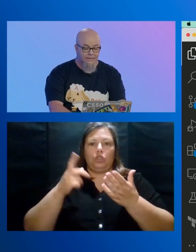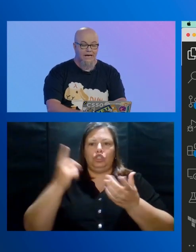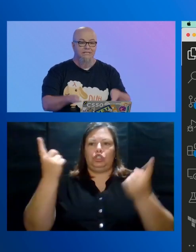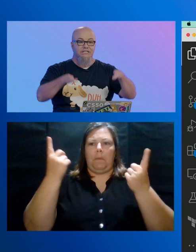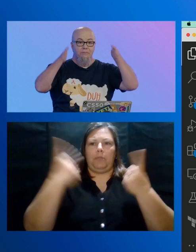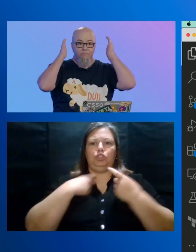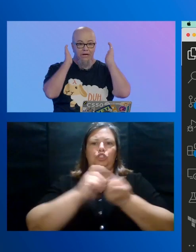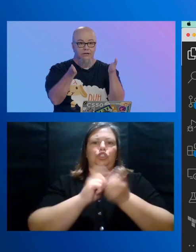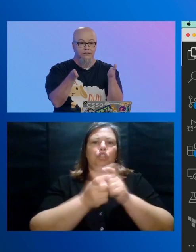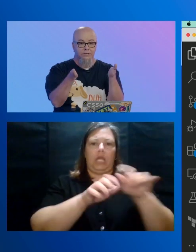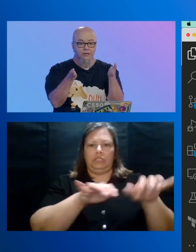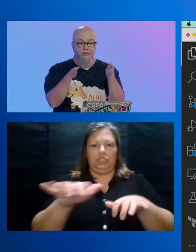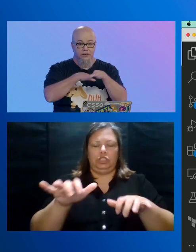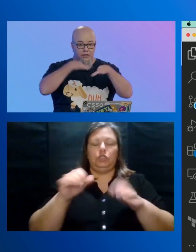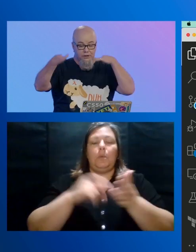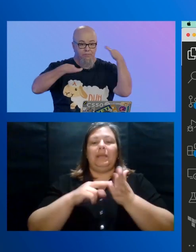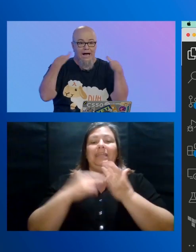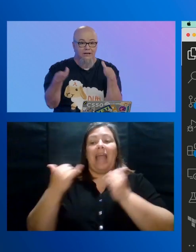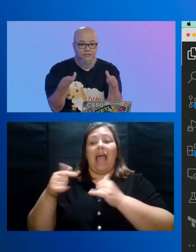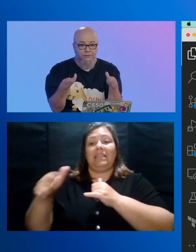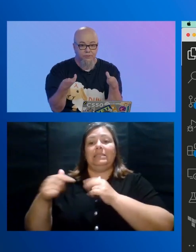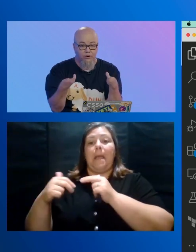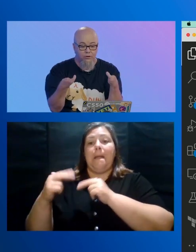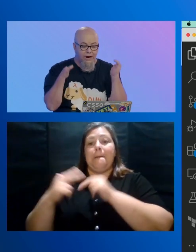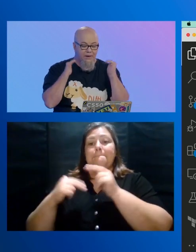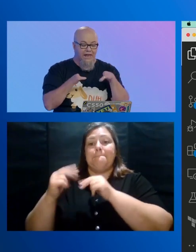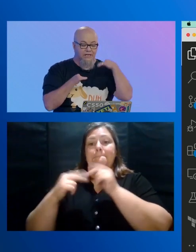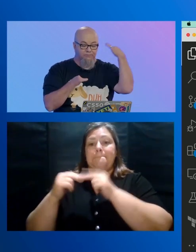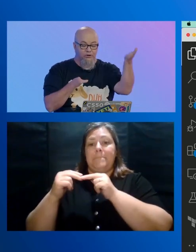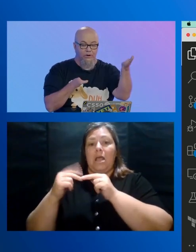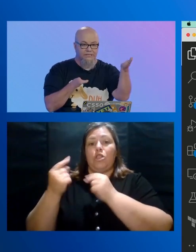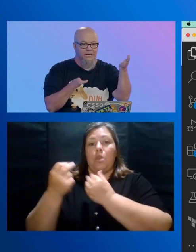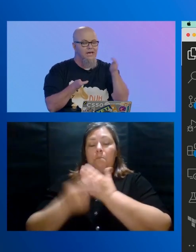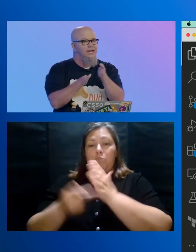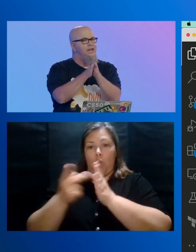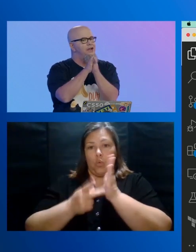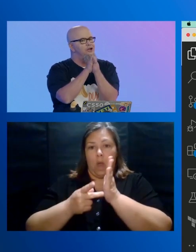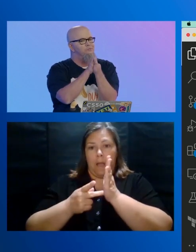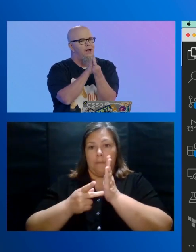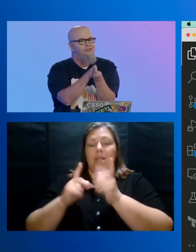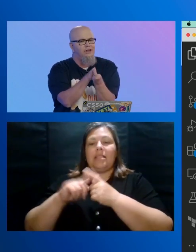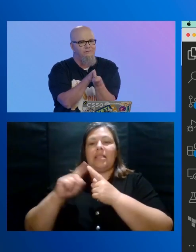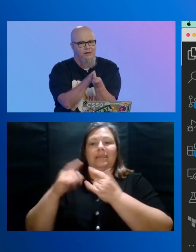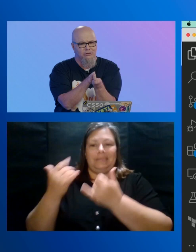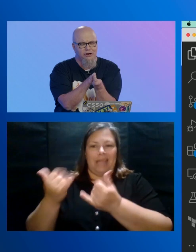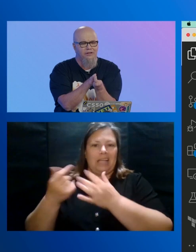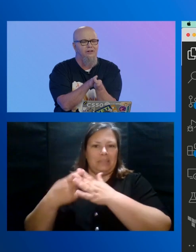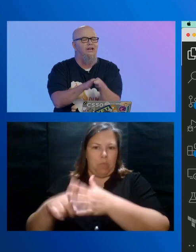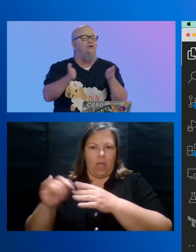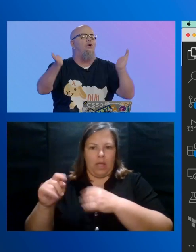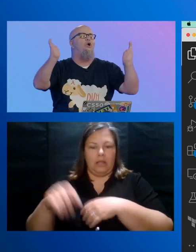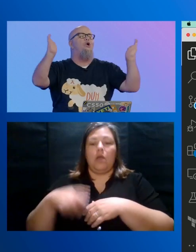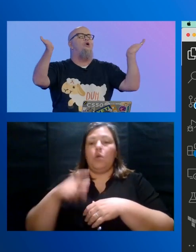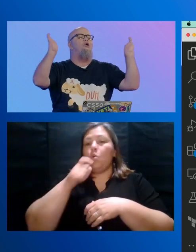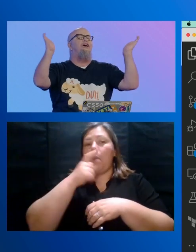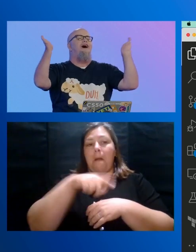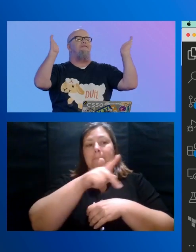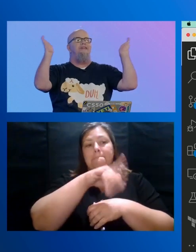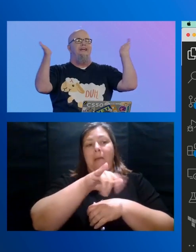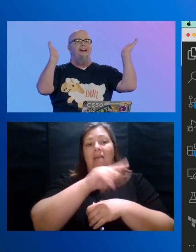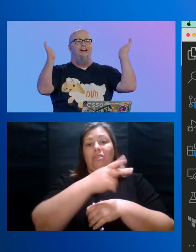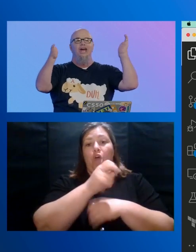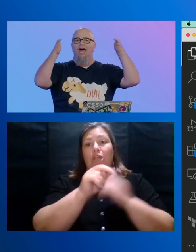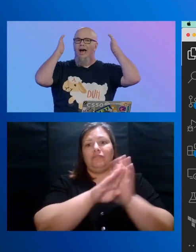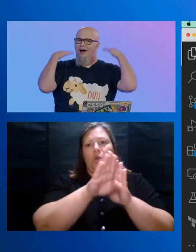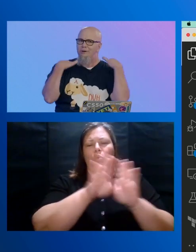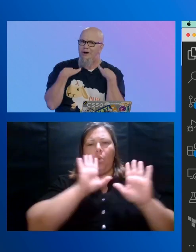So what it does is it compiles the program and it deploys it. Now, I know you Python developers are out there like going, hold on a